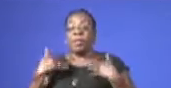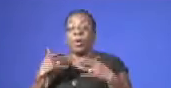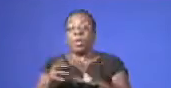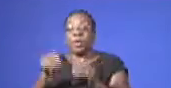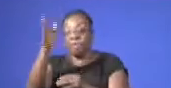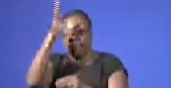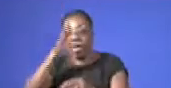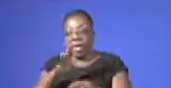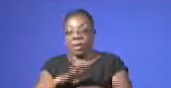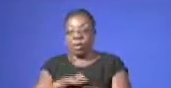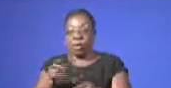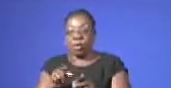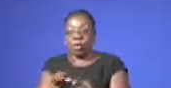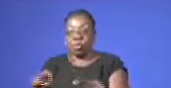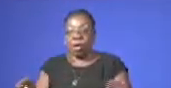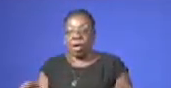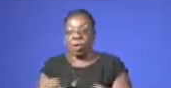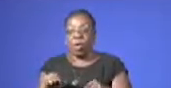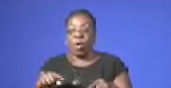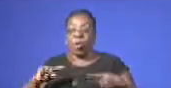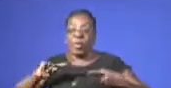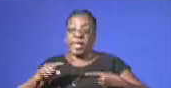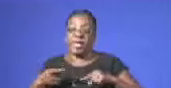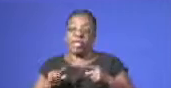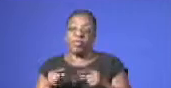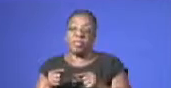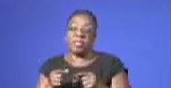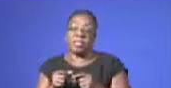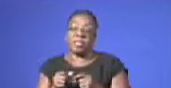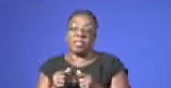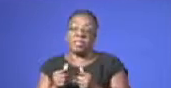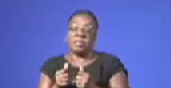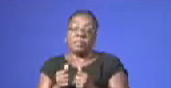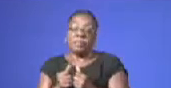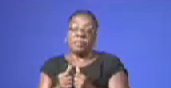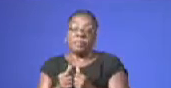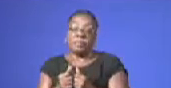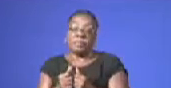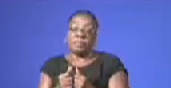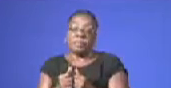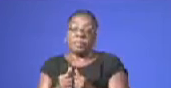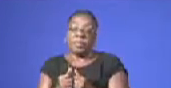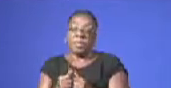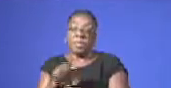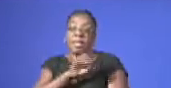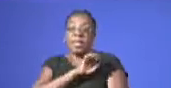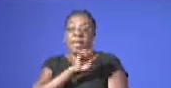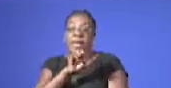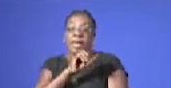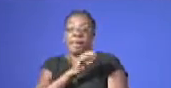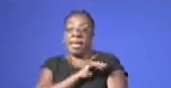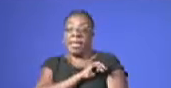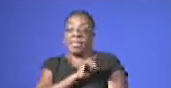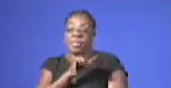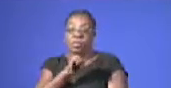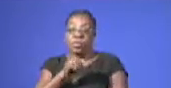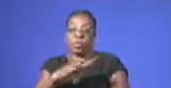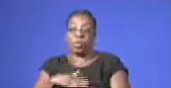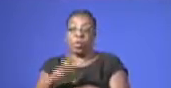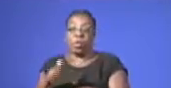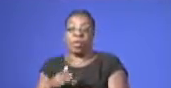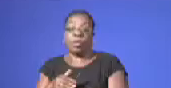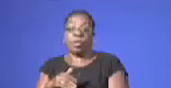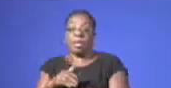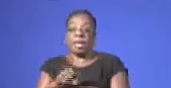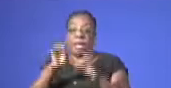ground with injuries as well as a cycle. EMS was called in, and on their